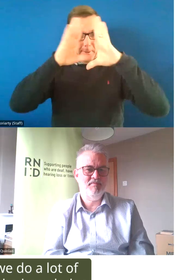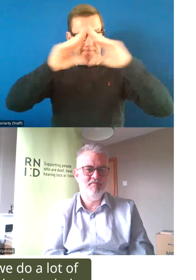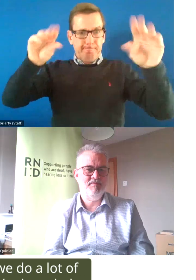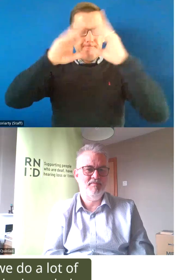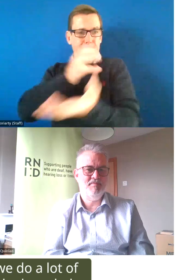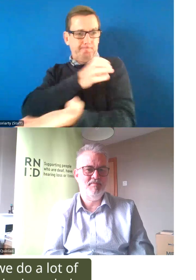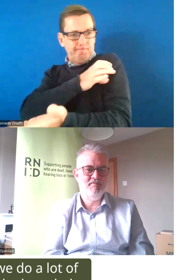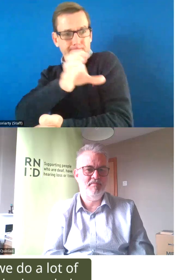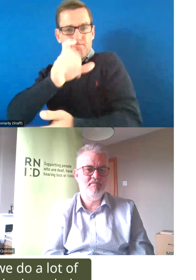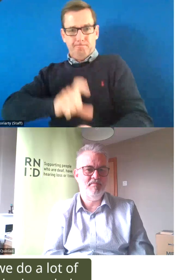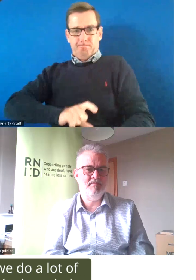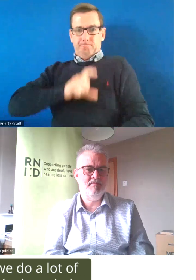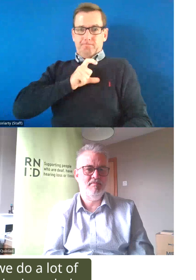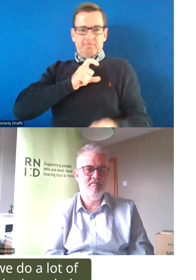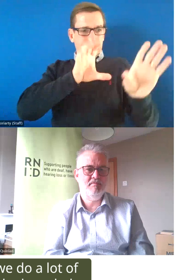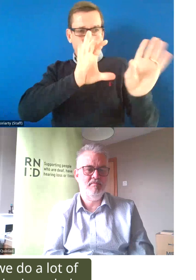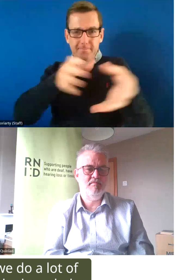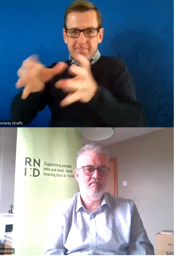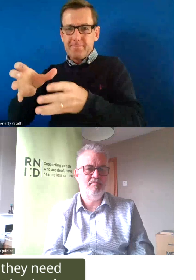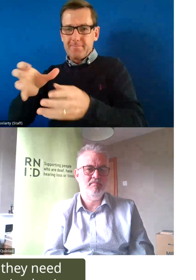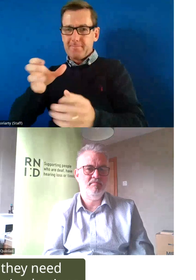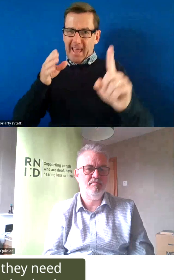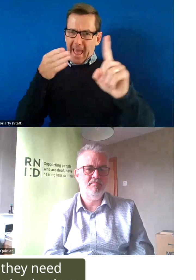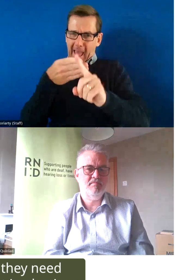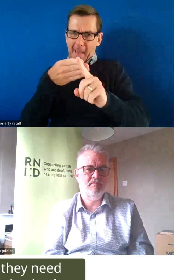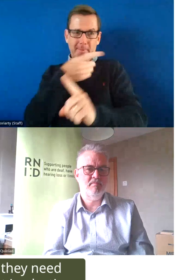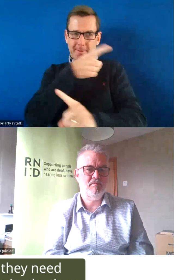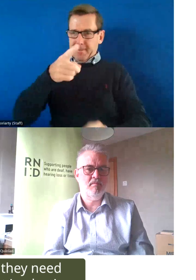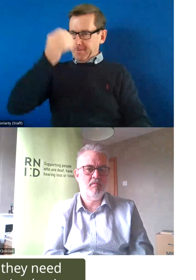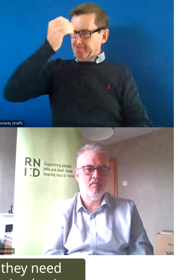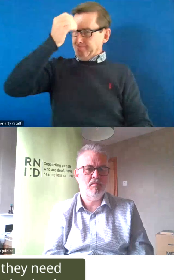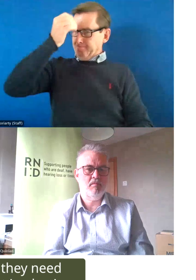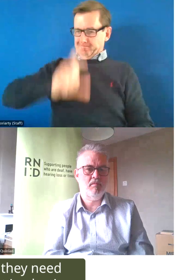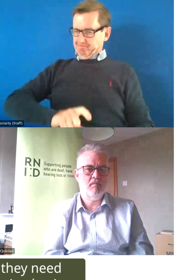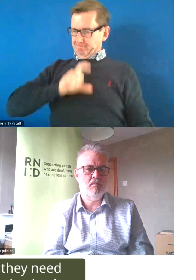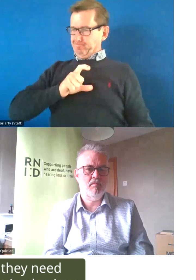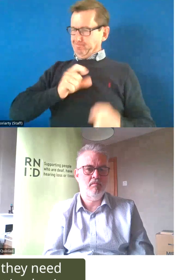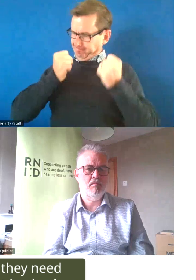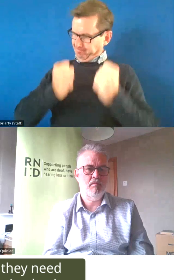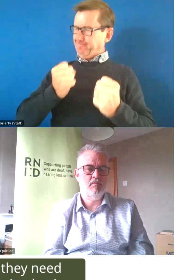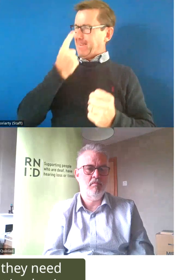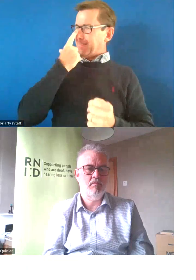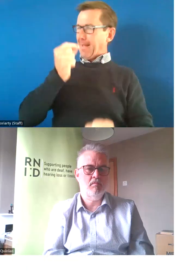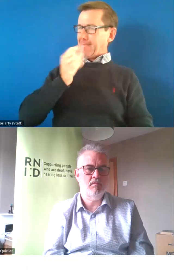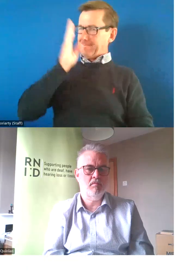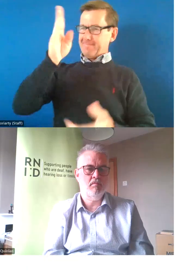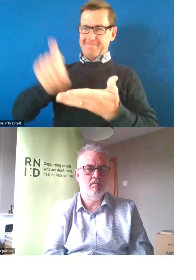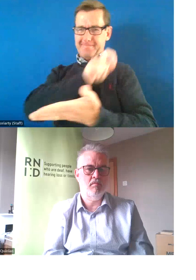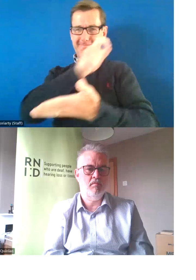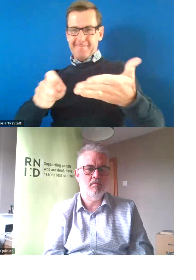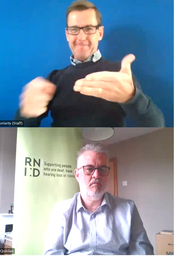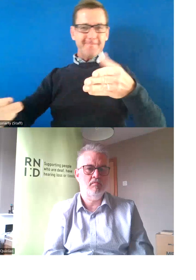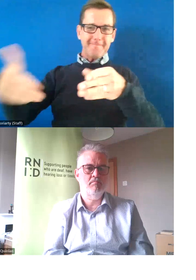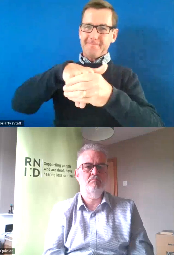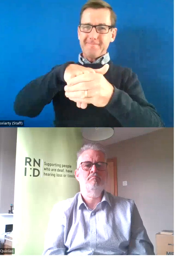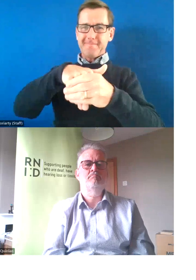we do a lot of work to give voters the knowledge and confidence they need in order to take part in elections.